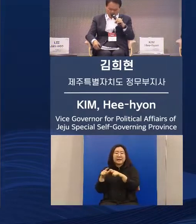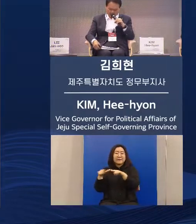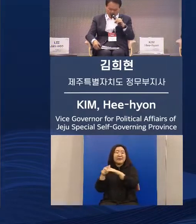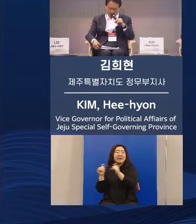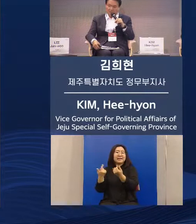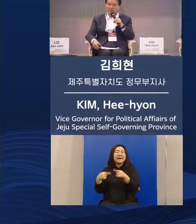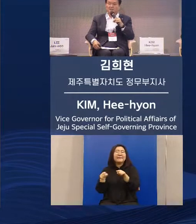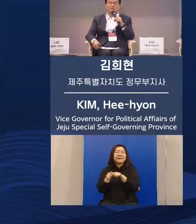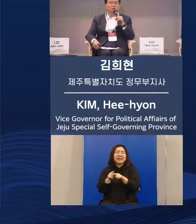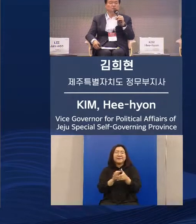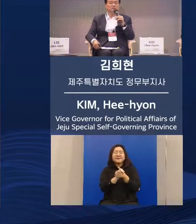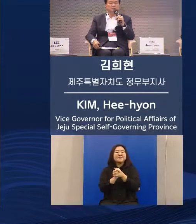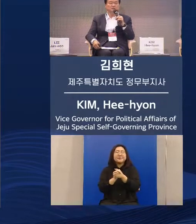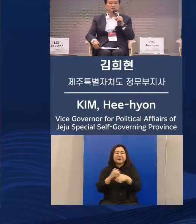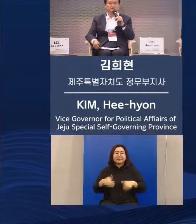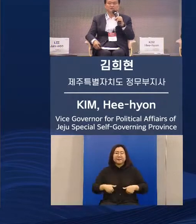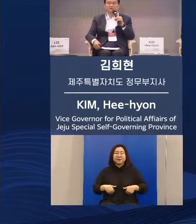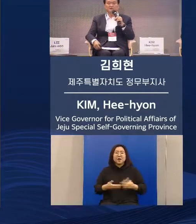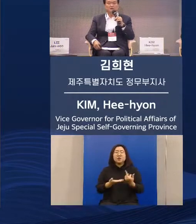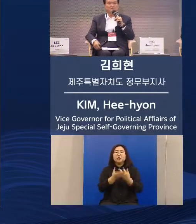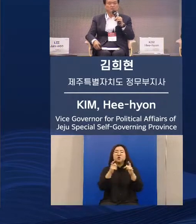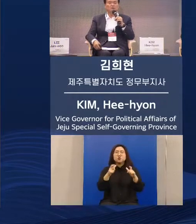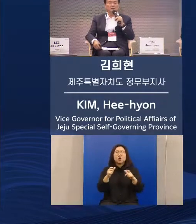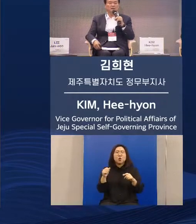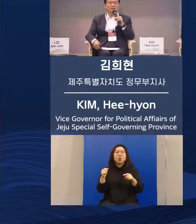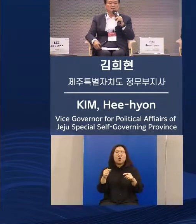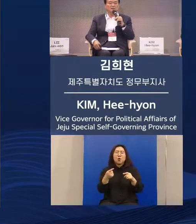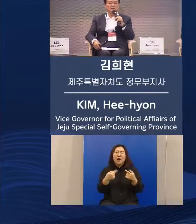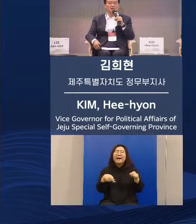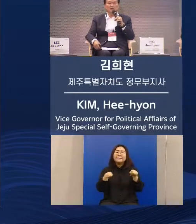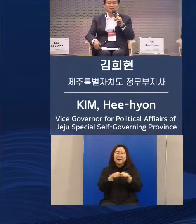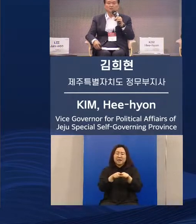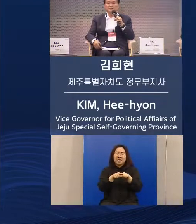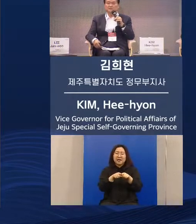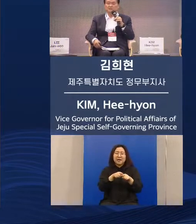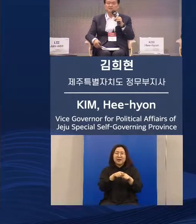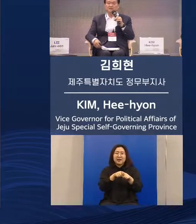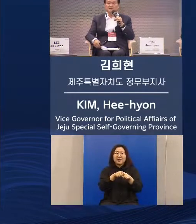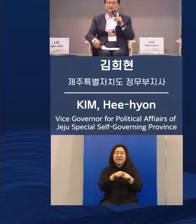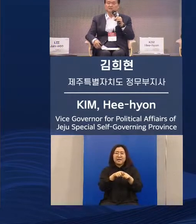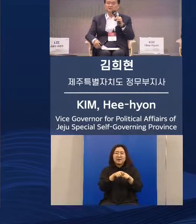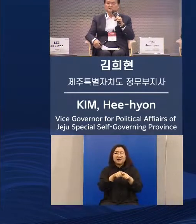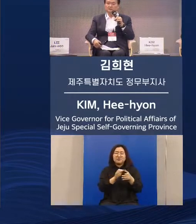cooperation to lead and promote this agenda.